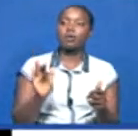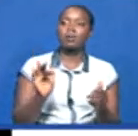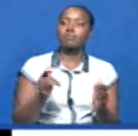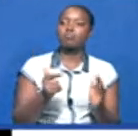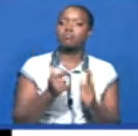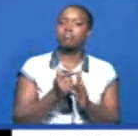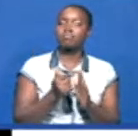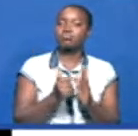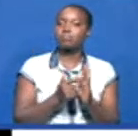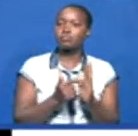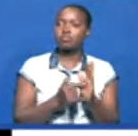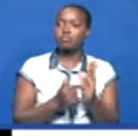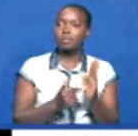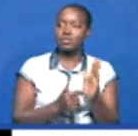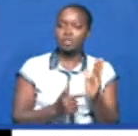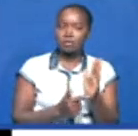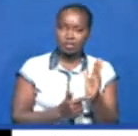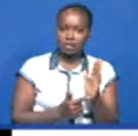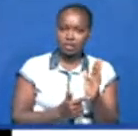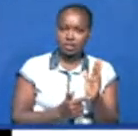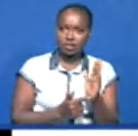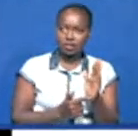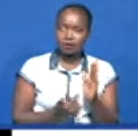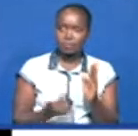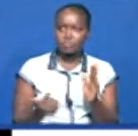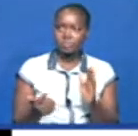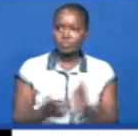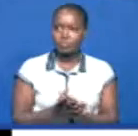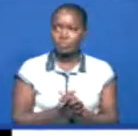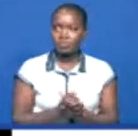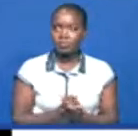then the rest will be done. Kindly take your position.